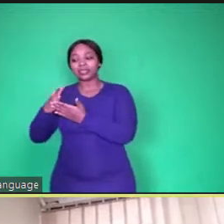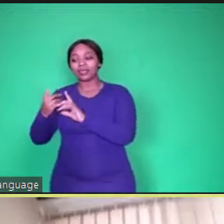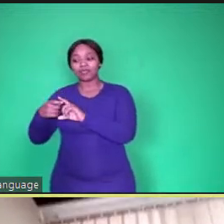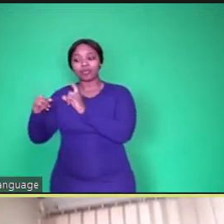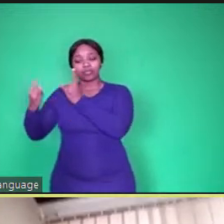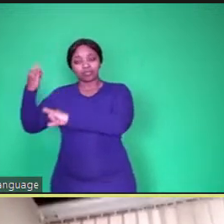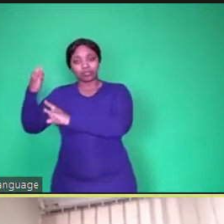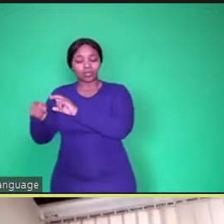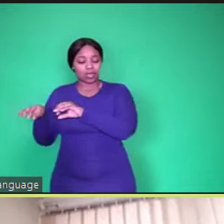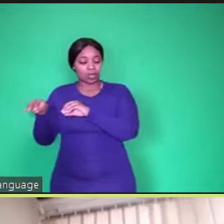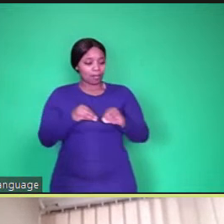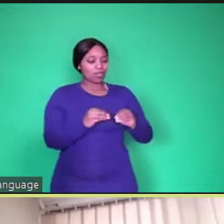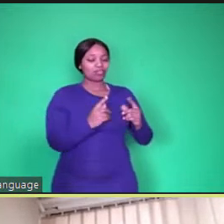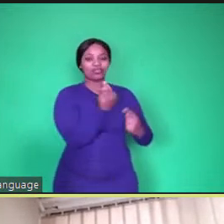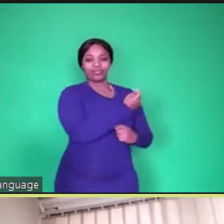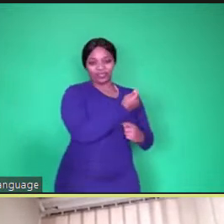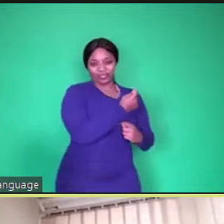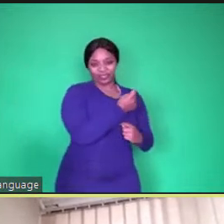as well.